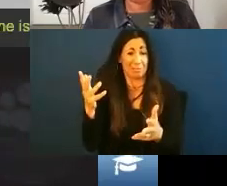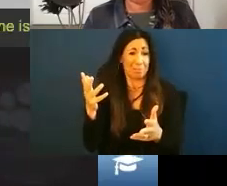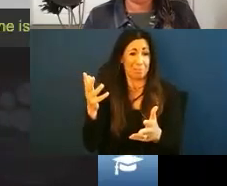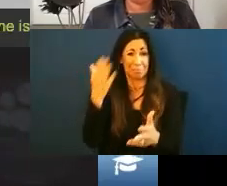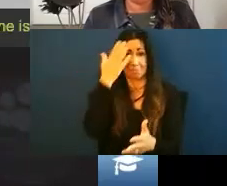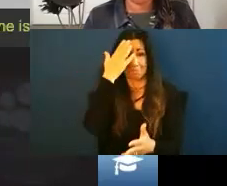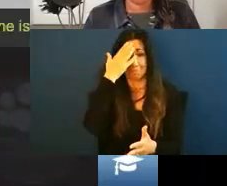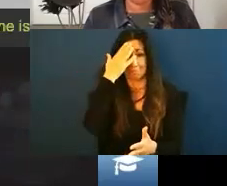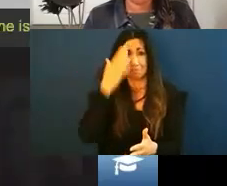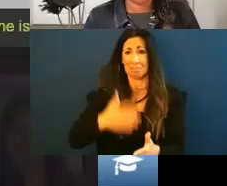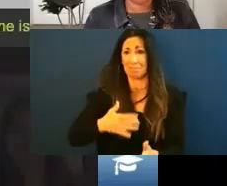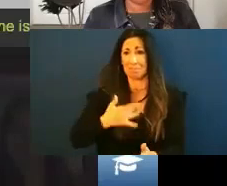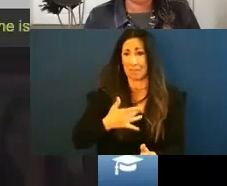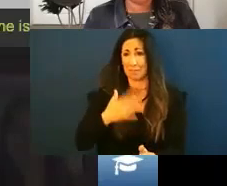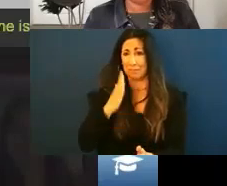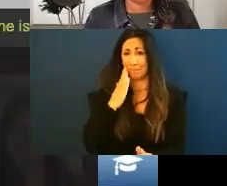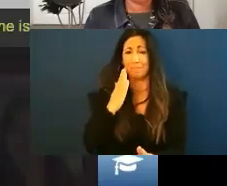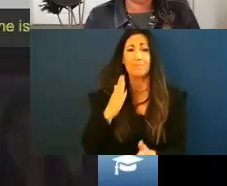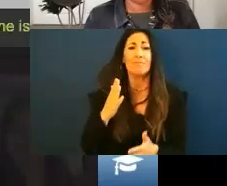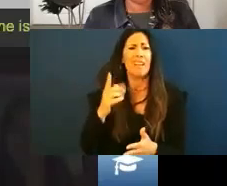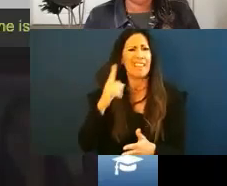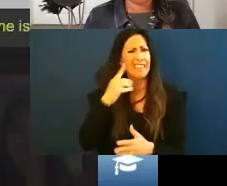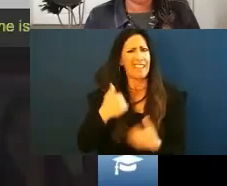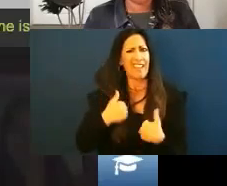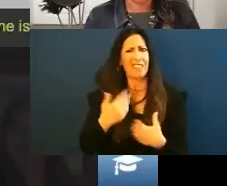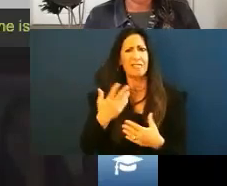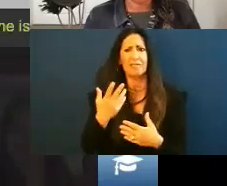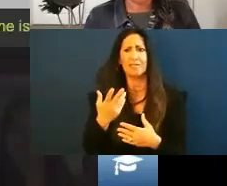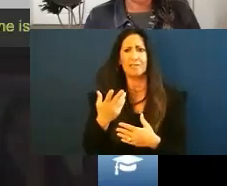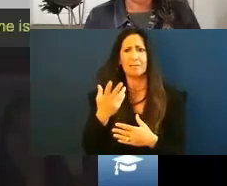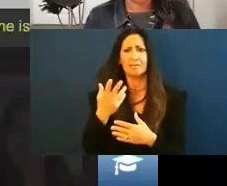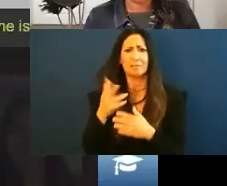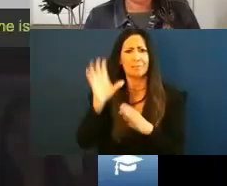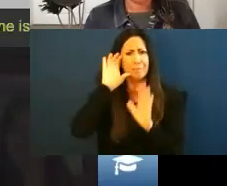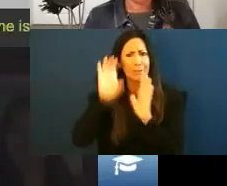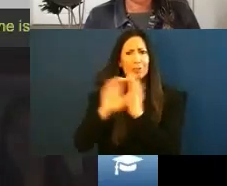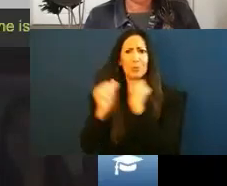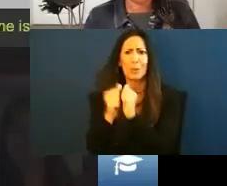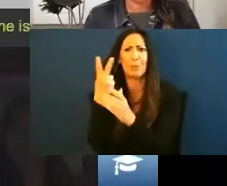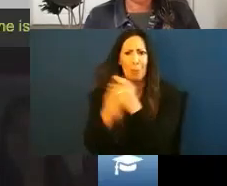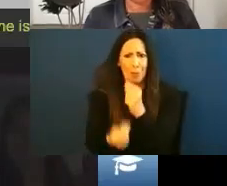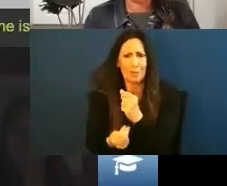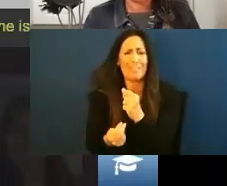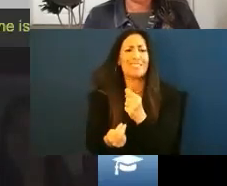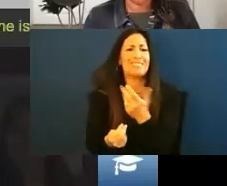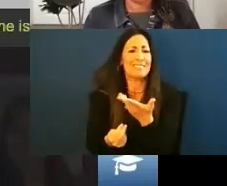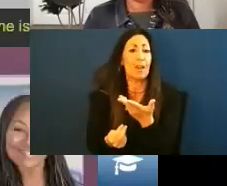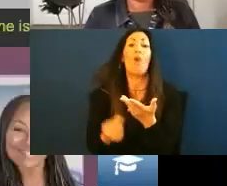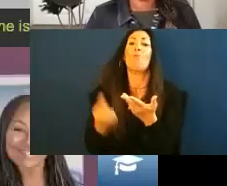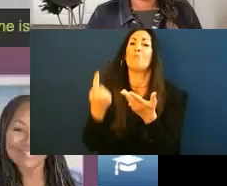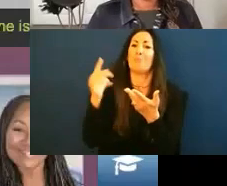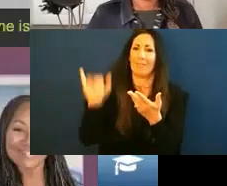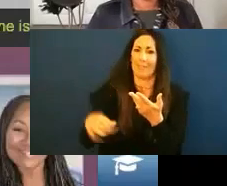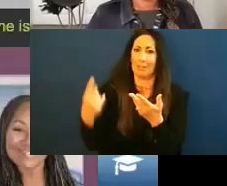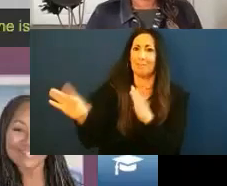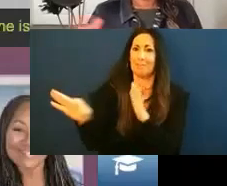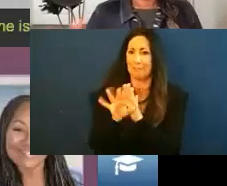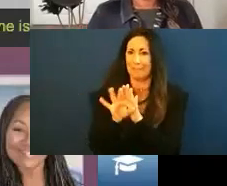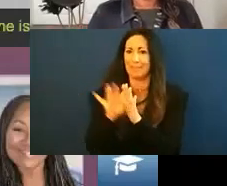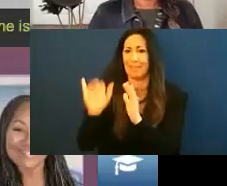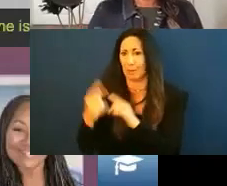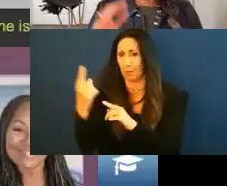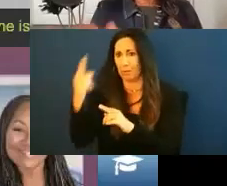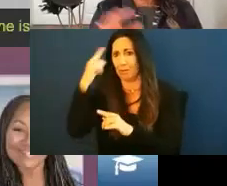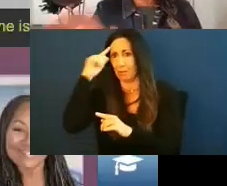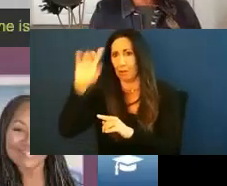have put one of both of us together because there are pictures of both of us together for the work that we do, but there's one. We'll use that one for Christina. And